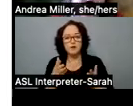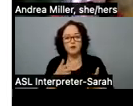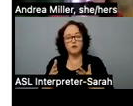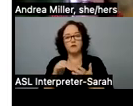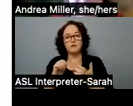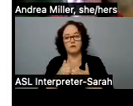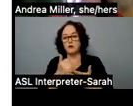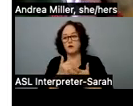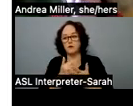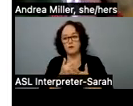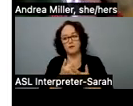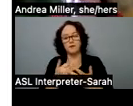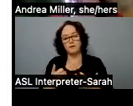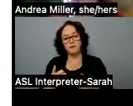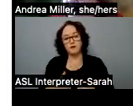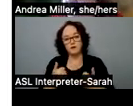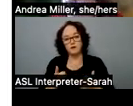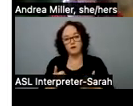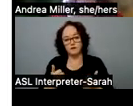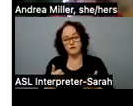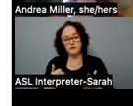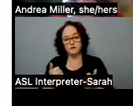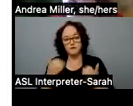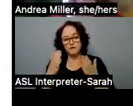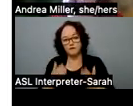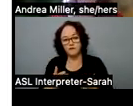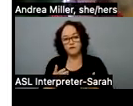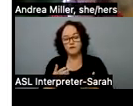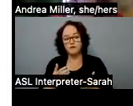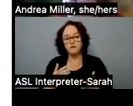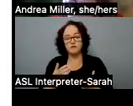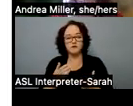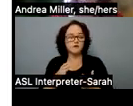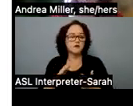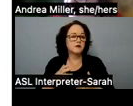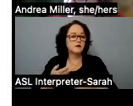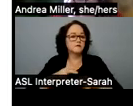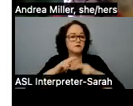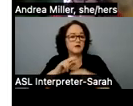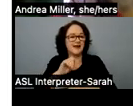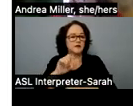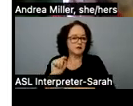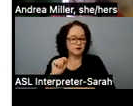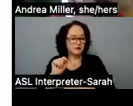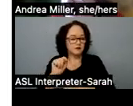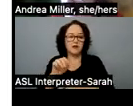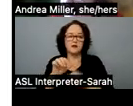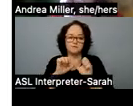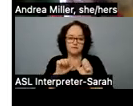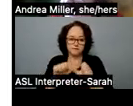build wealth and do some asset building and again, maintain safe and affordable housing.